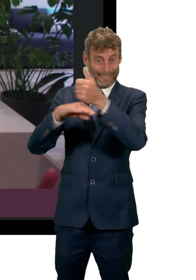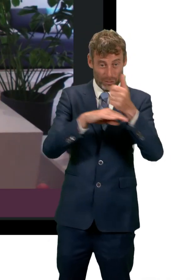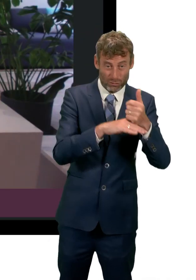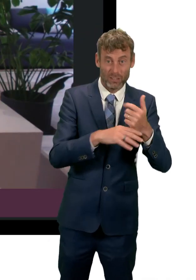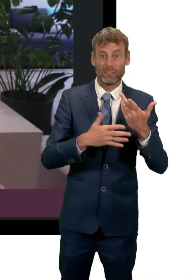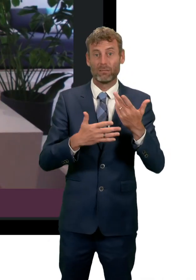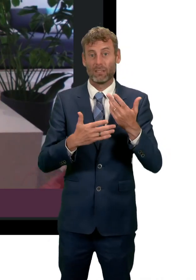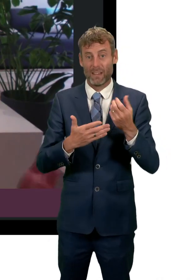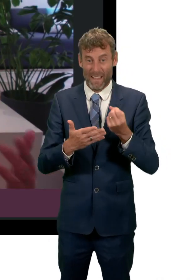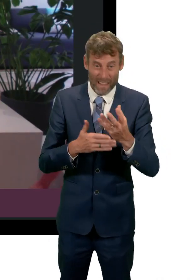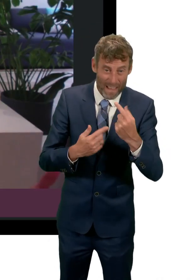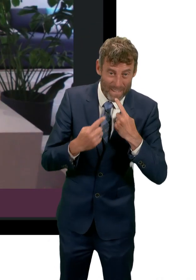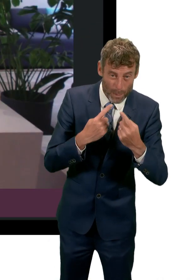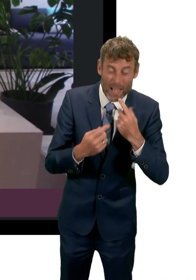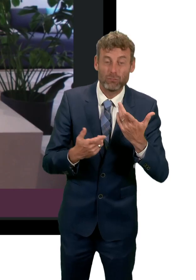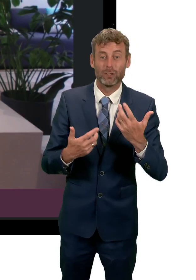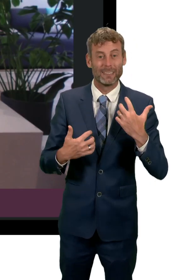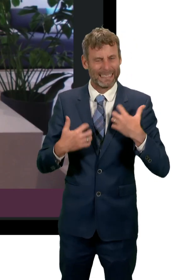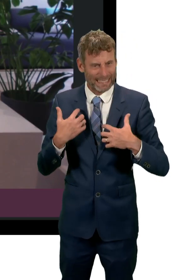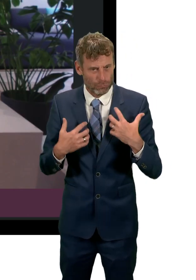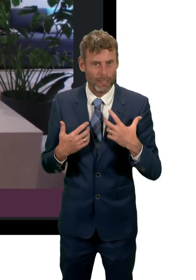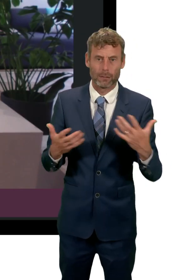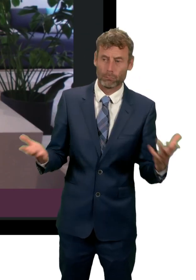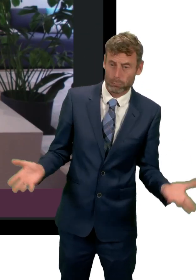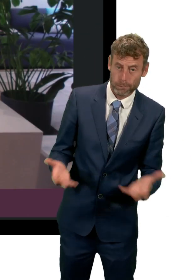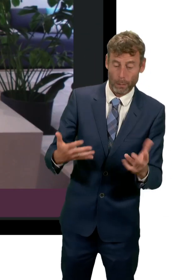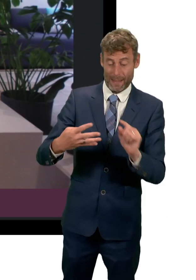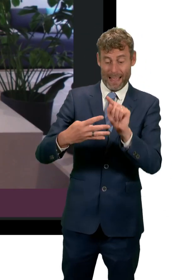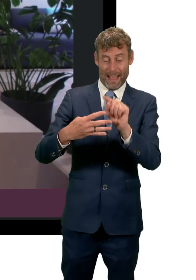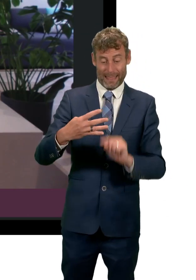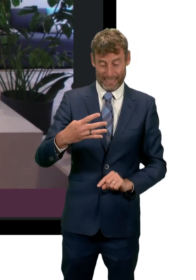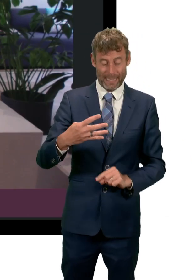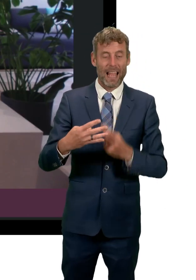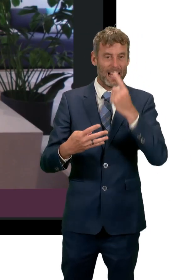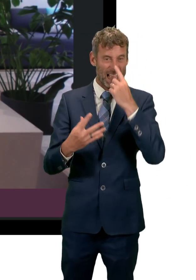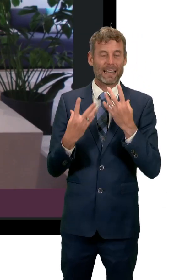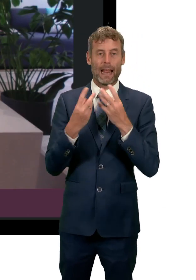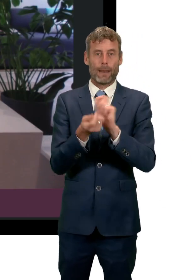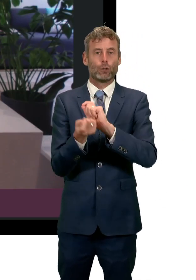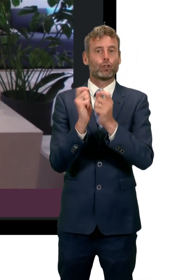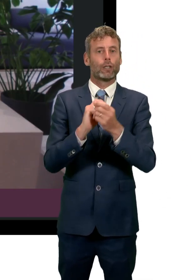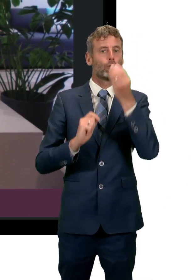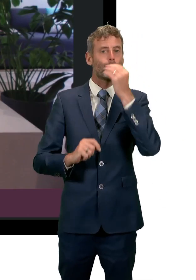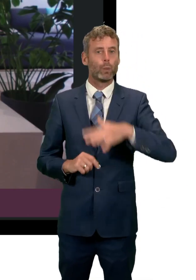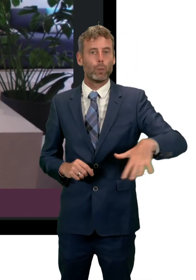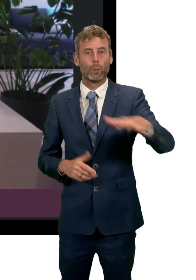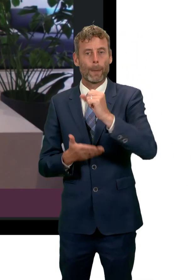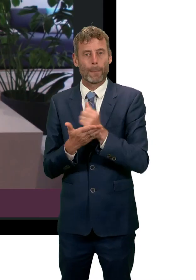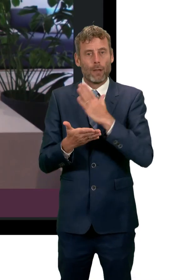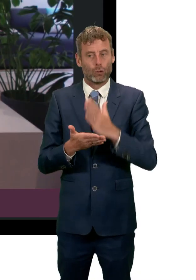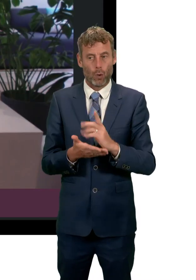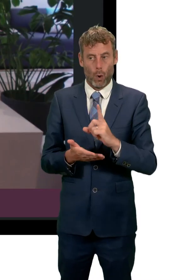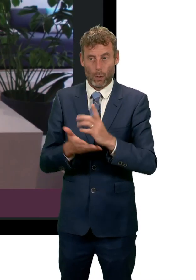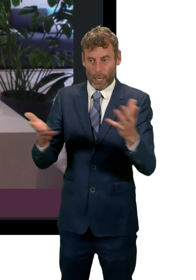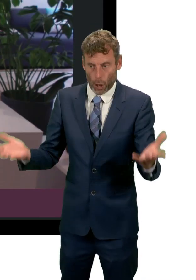enabling environment for us as individuals, both individual agency, collective agency, to actually access and afford and cook